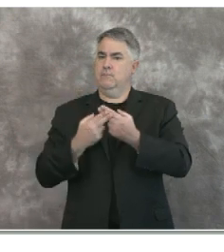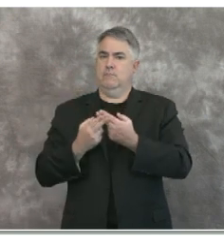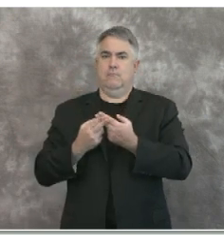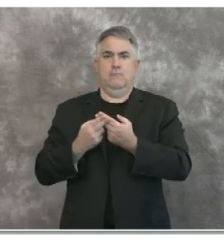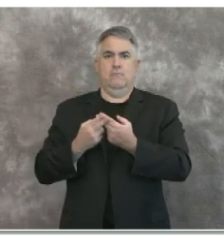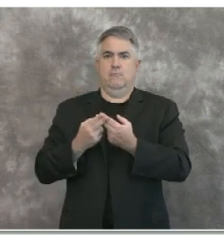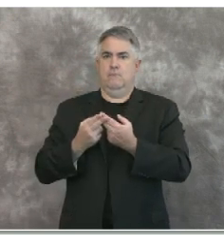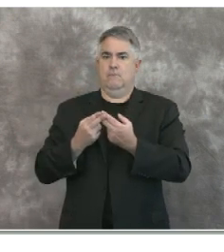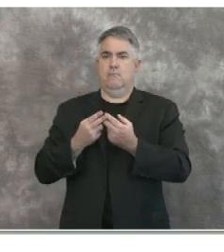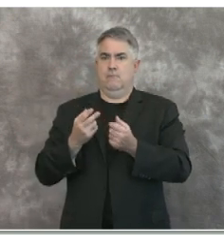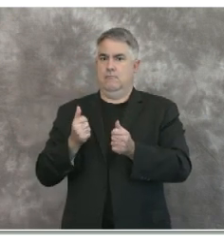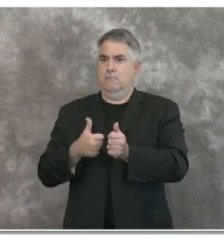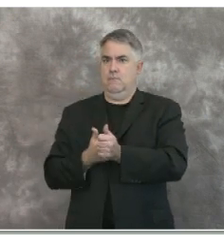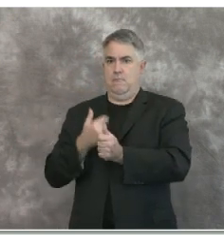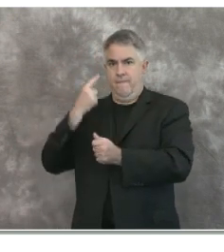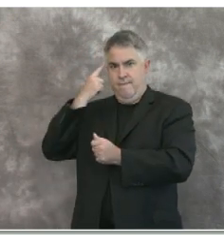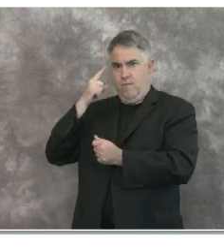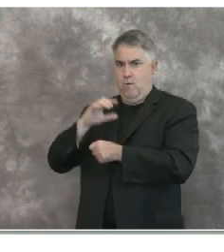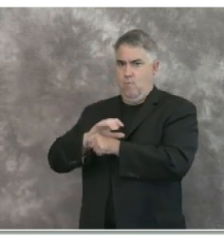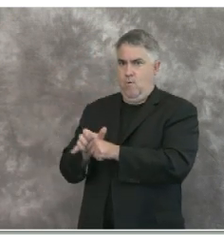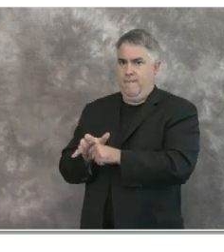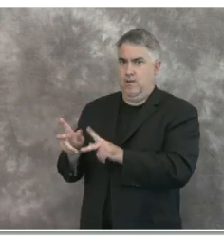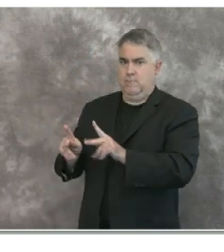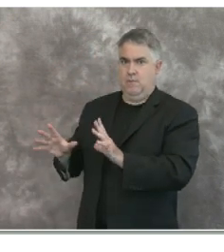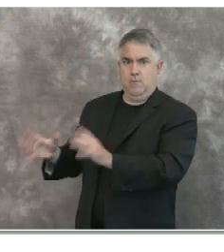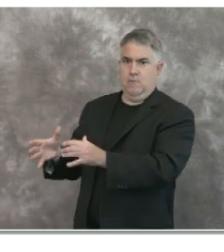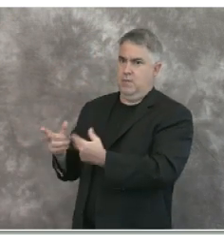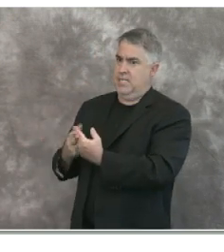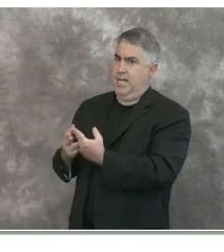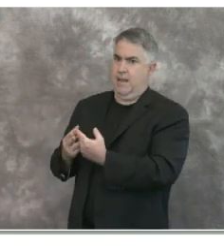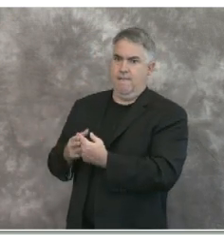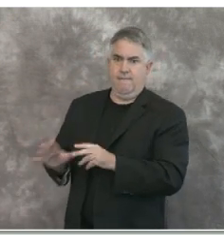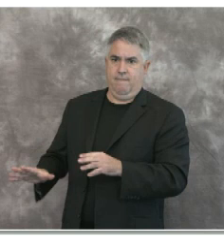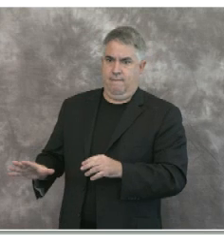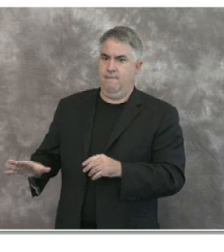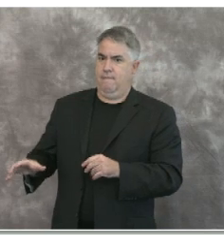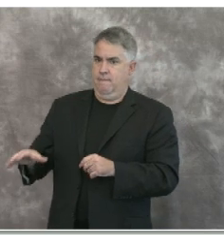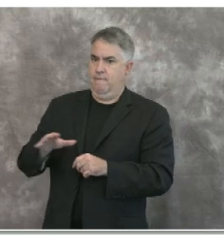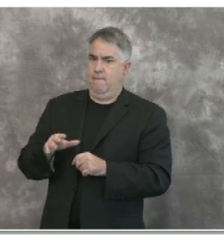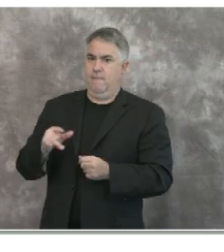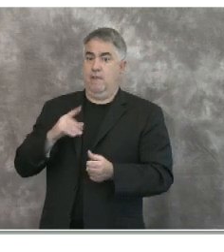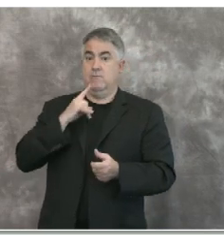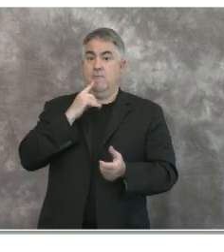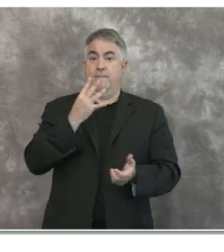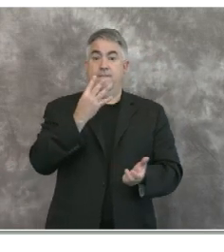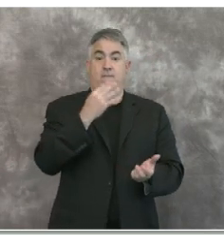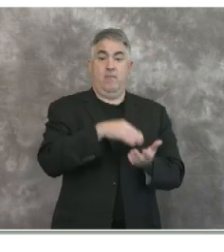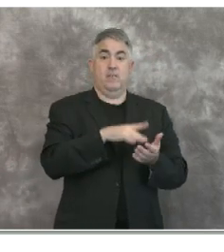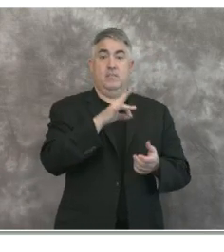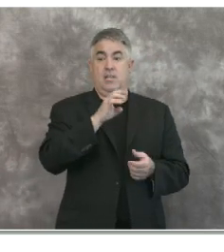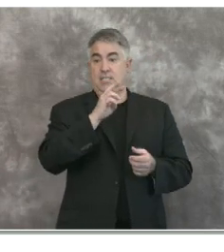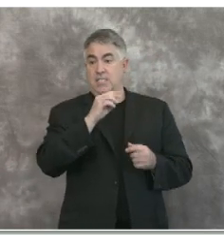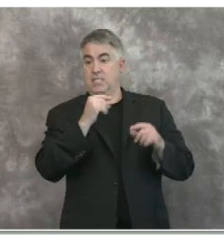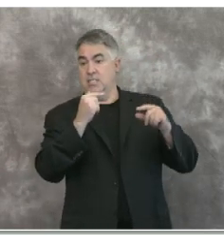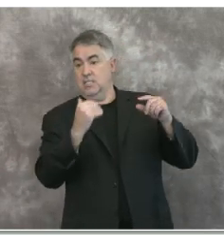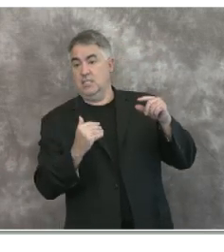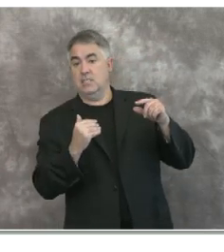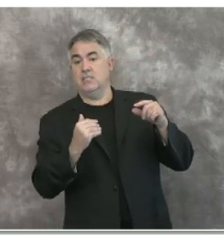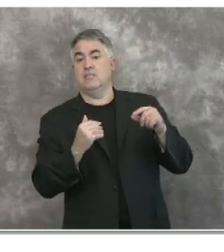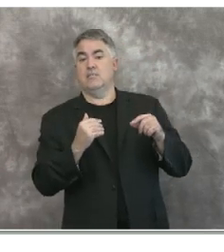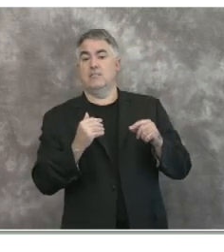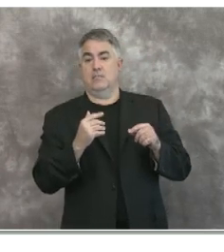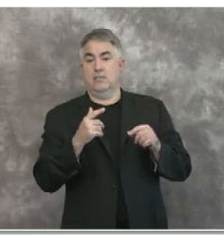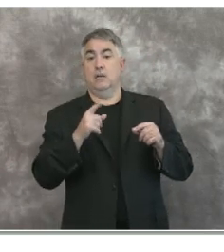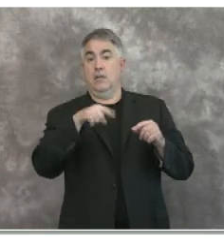cushion, and that is a total number of beds at 4,868. Just focusing